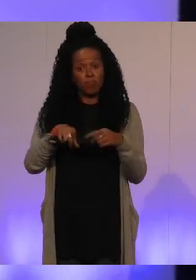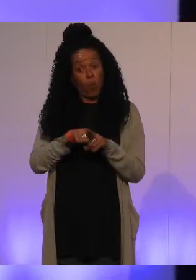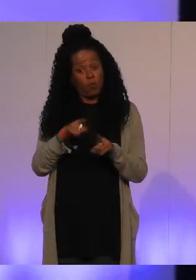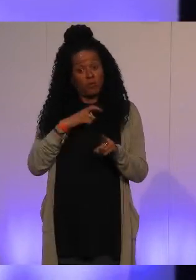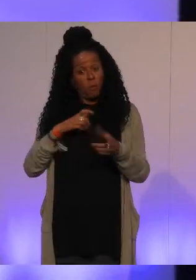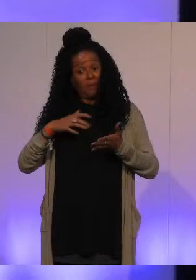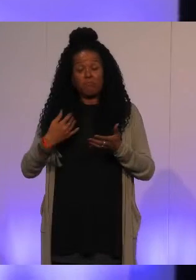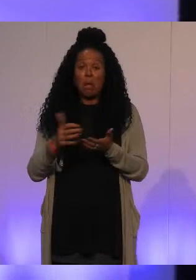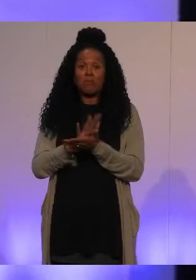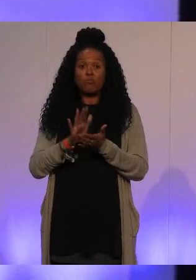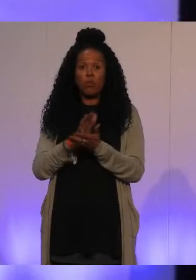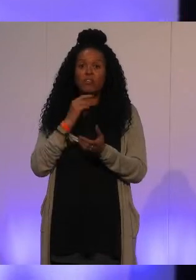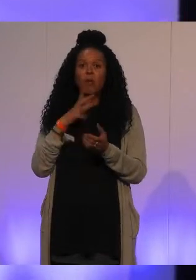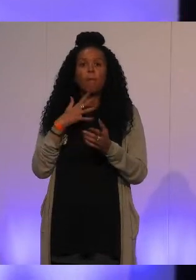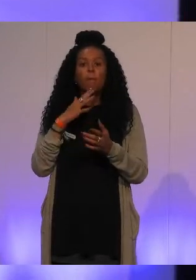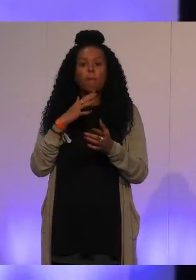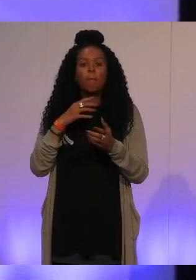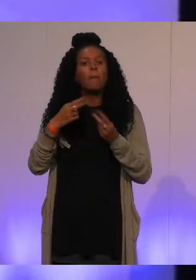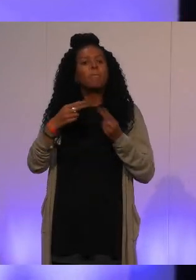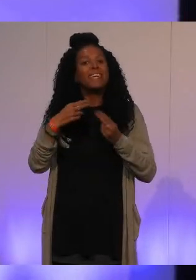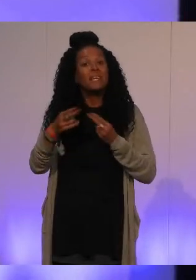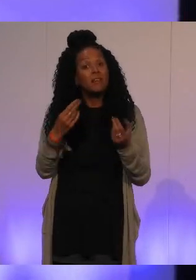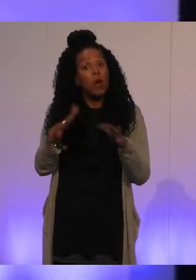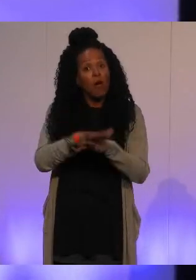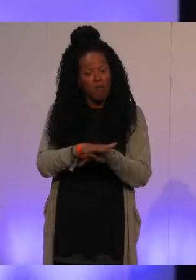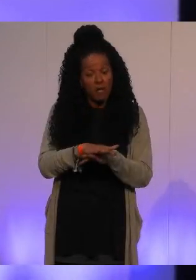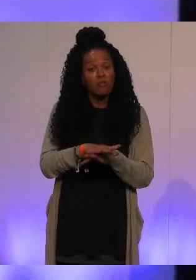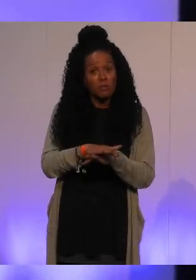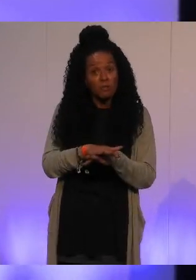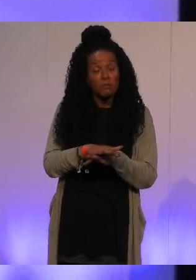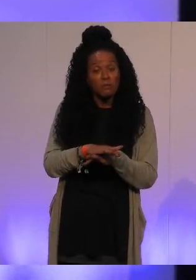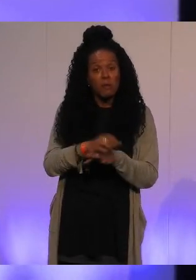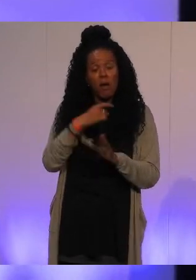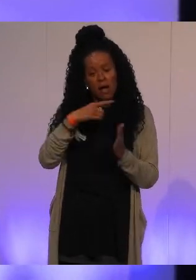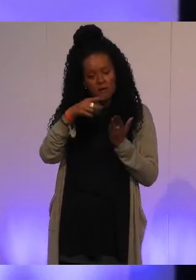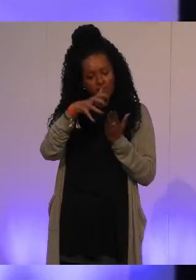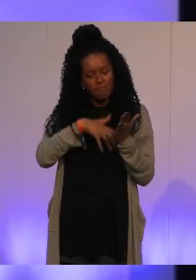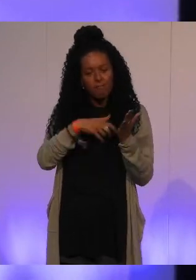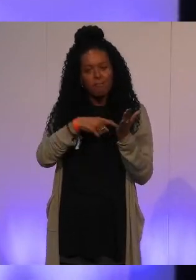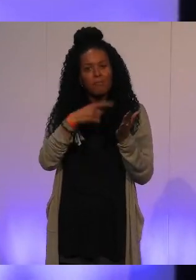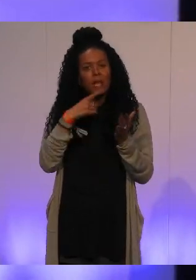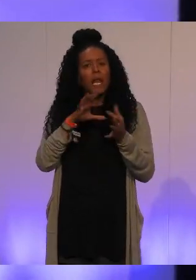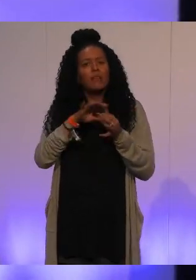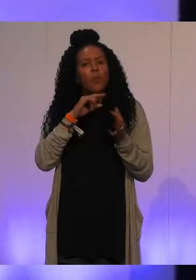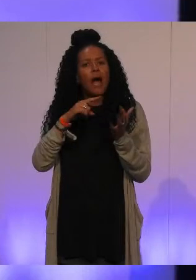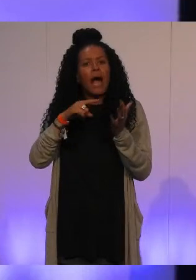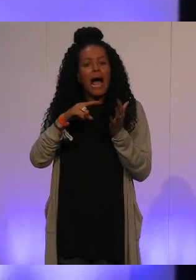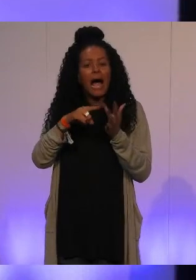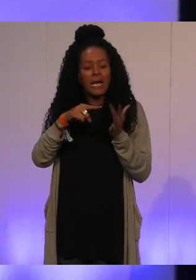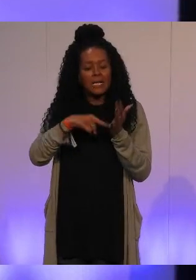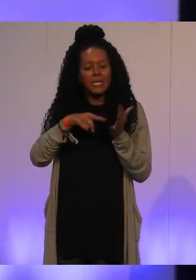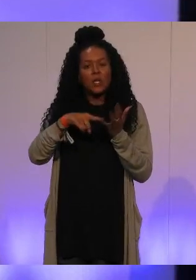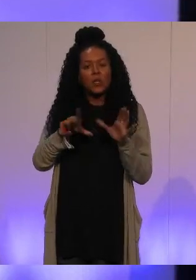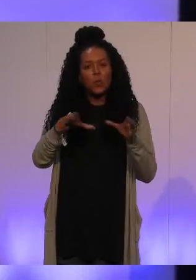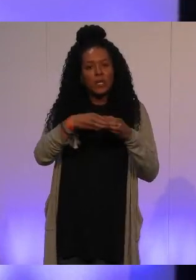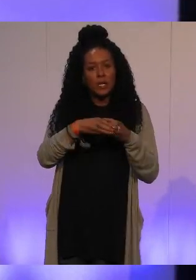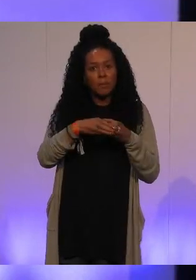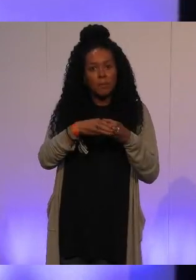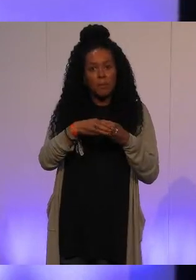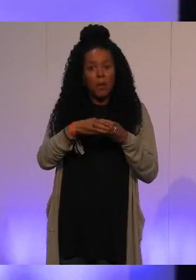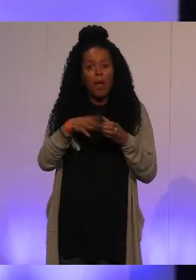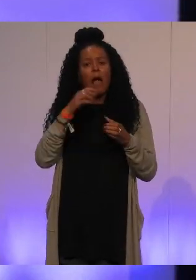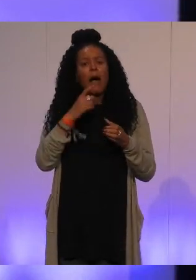some wonderful media coverage, including an unprecedented piece about our ITU team that was split into 2